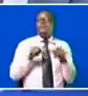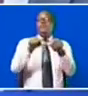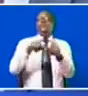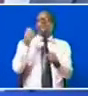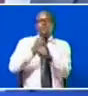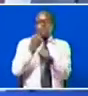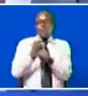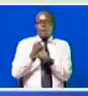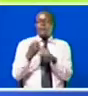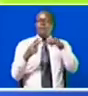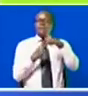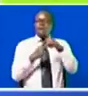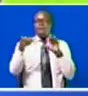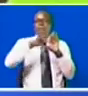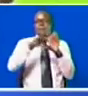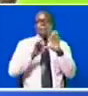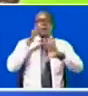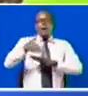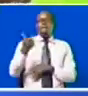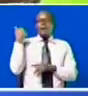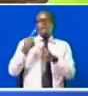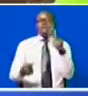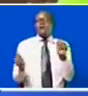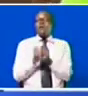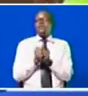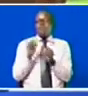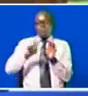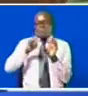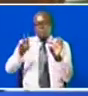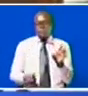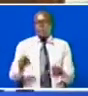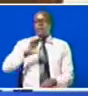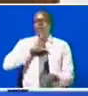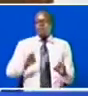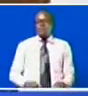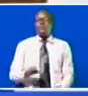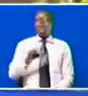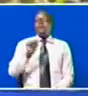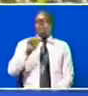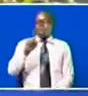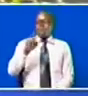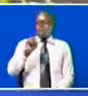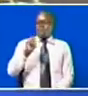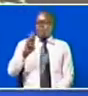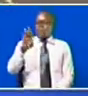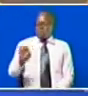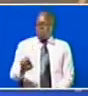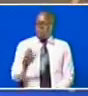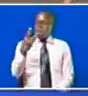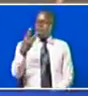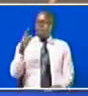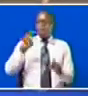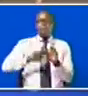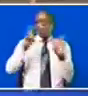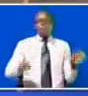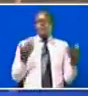in the seven-member commission following last October's resignation of Commissioner Roselyn Akombe. With four of the seven